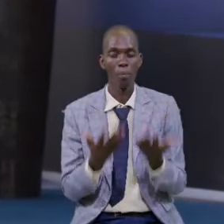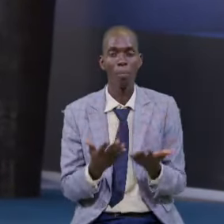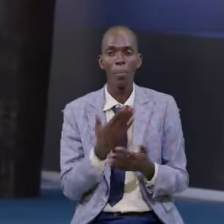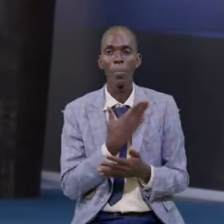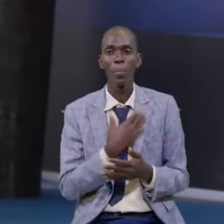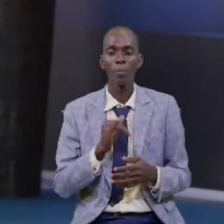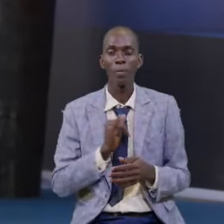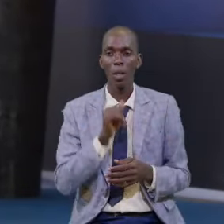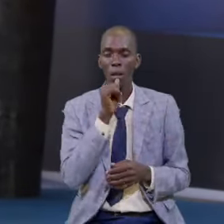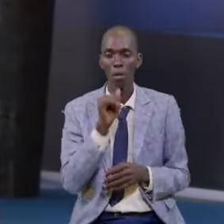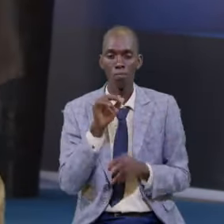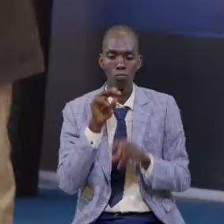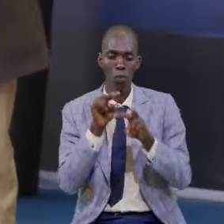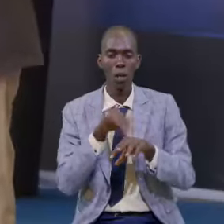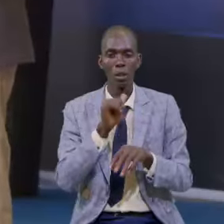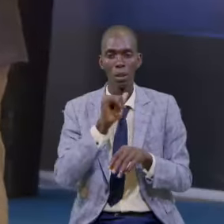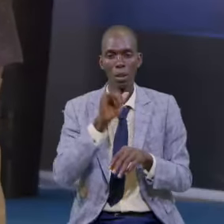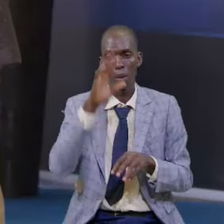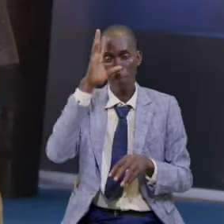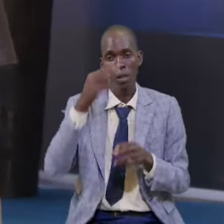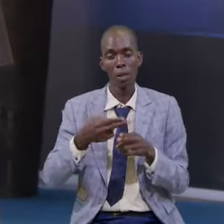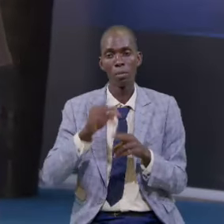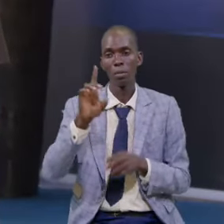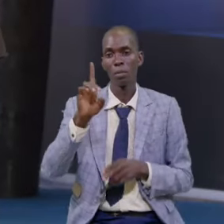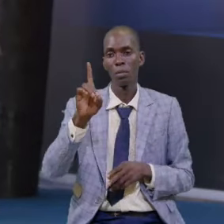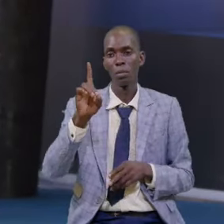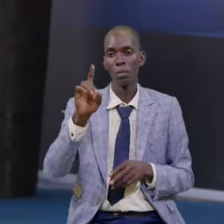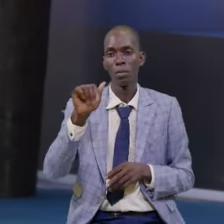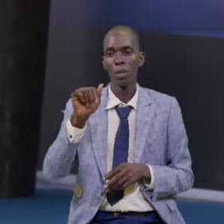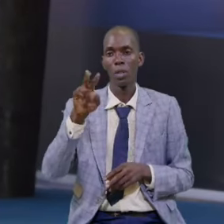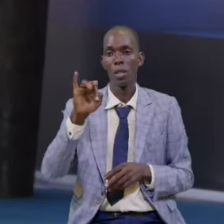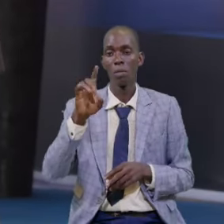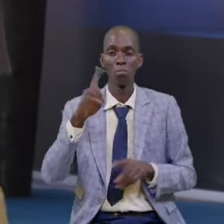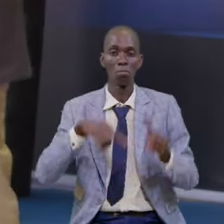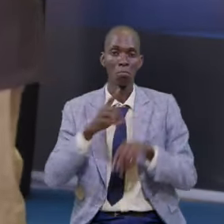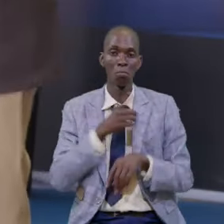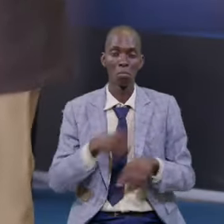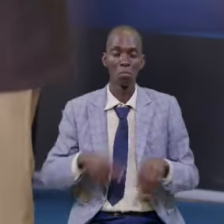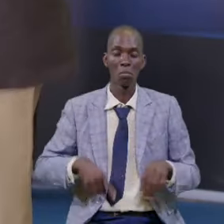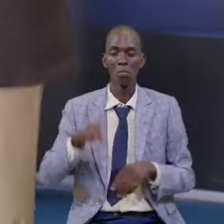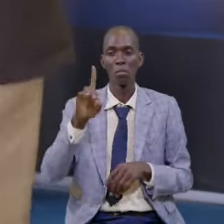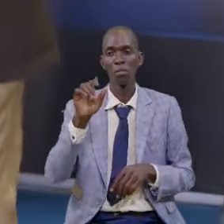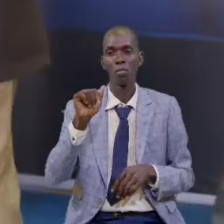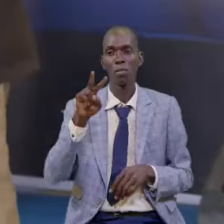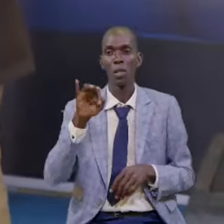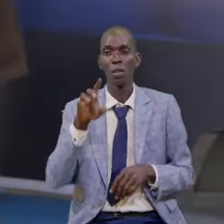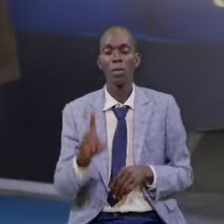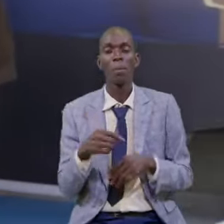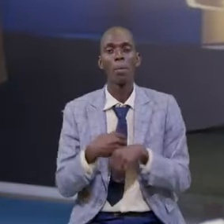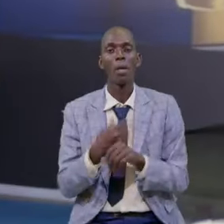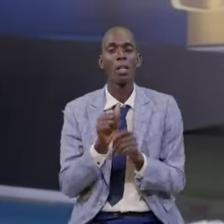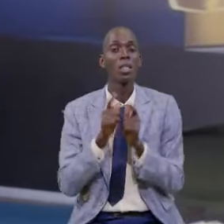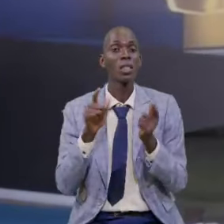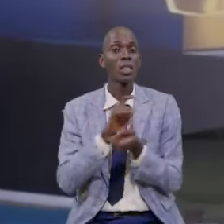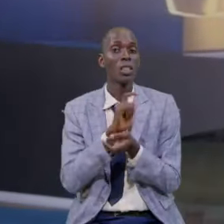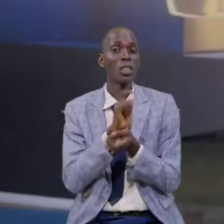man David. This man David made a great change in the nation of